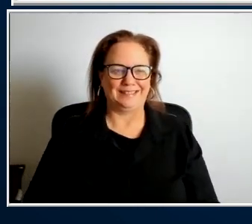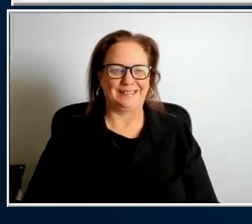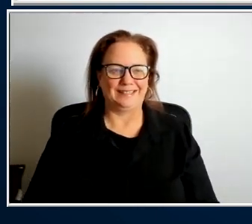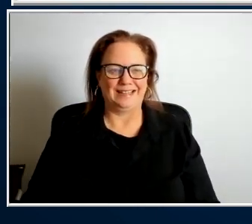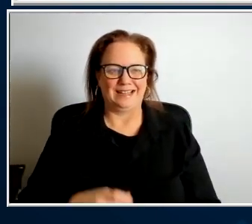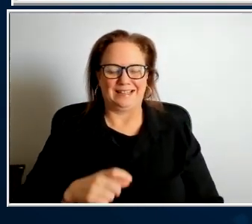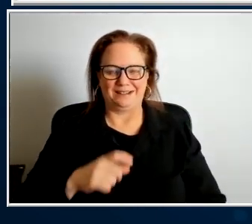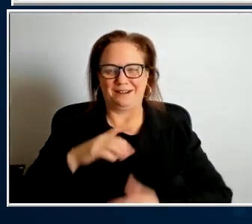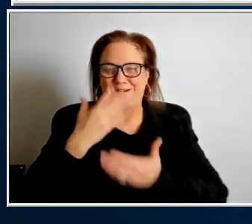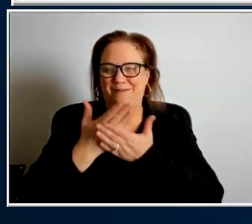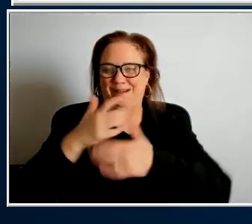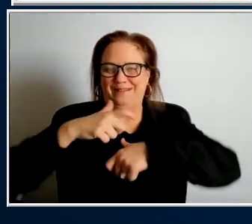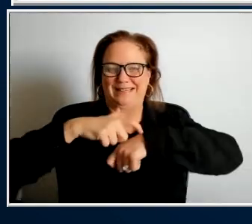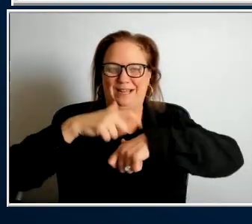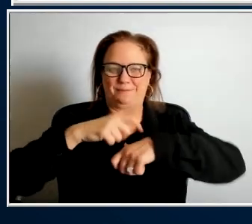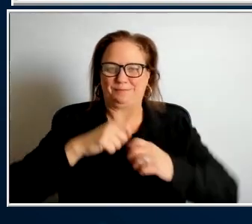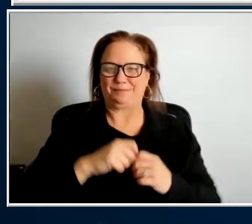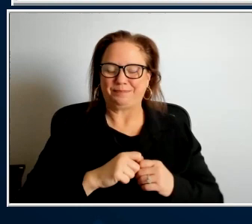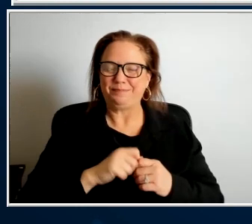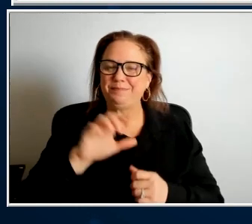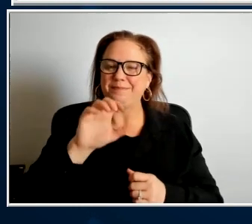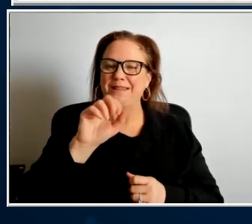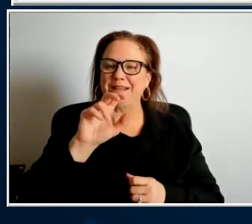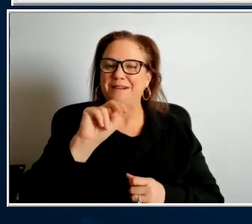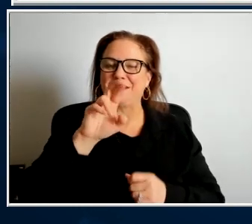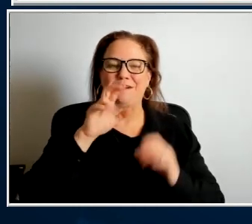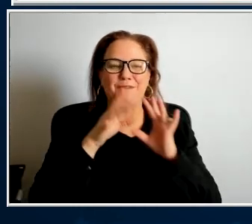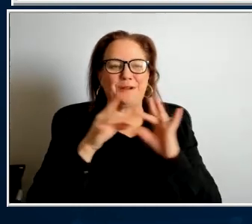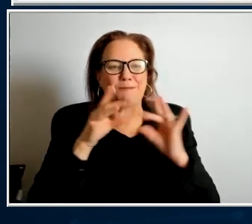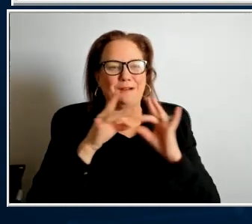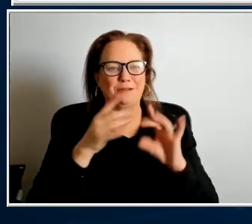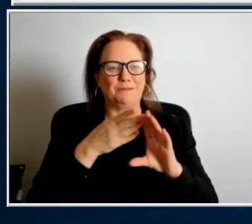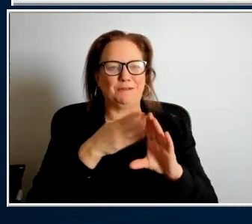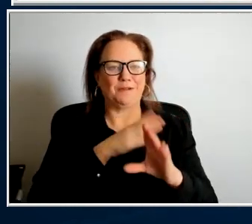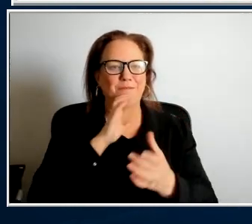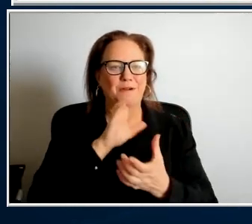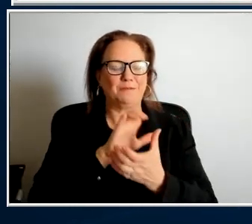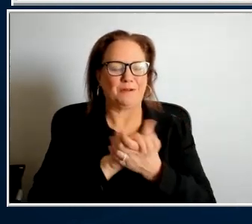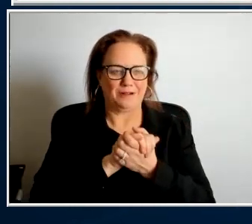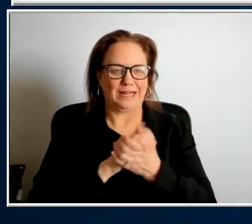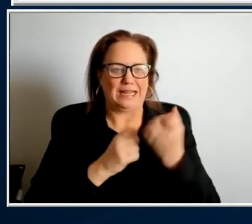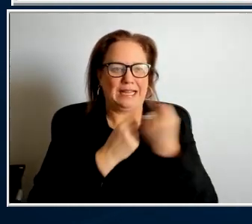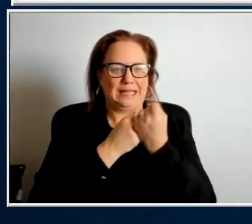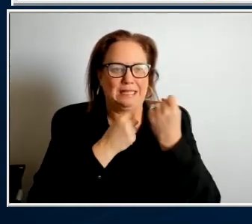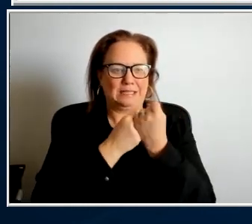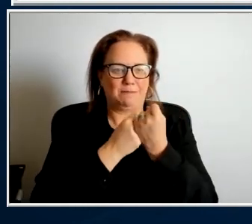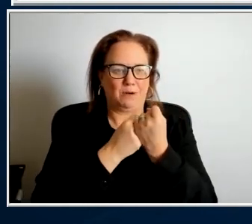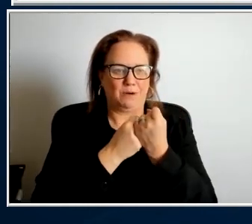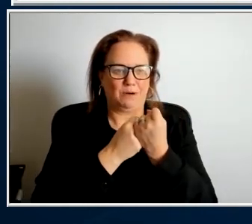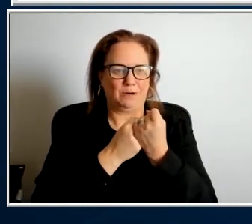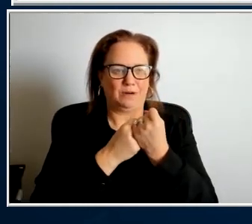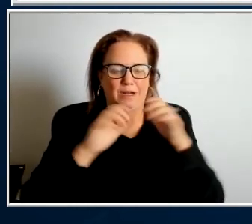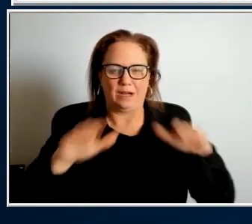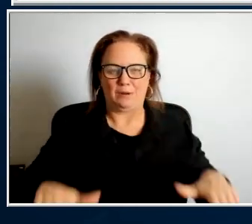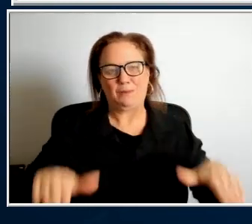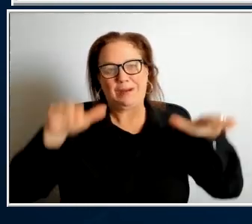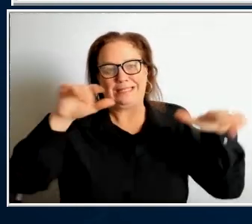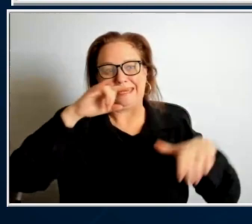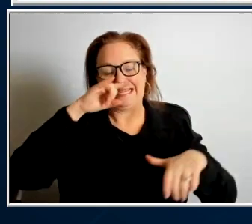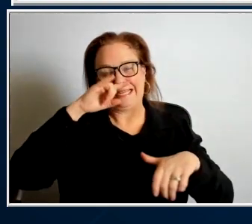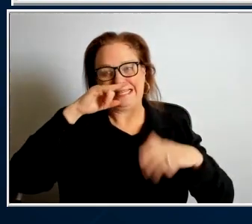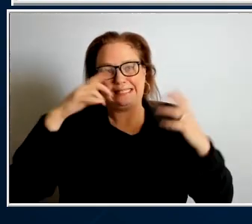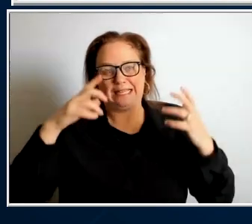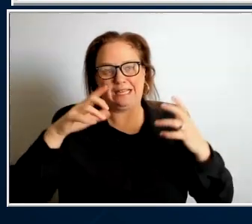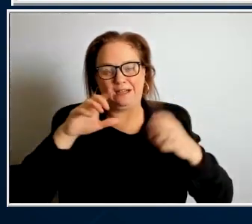time. So, Conor, you had mentioned a lot, a little bit earlier about your wife and just the support, but you're raising children and, again, doing this